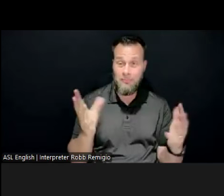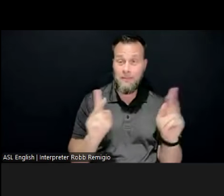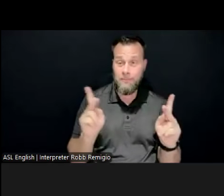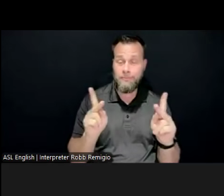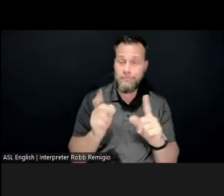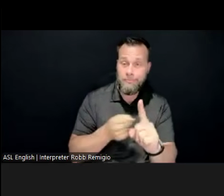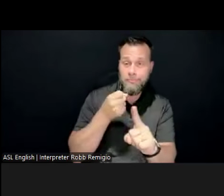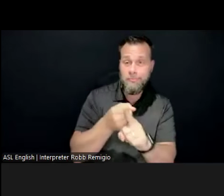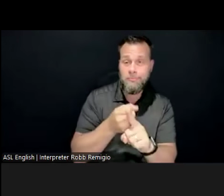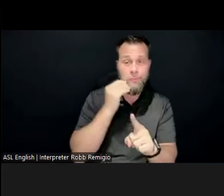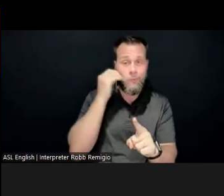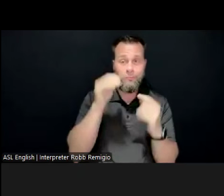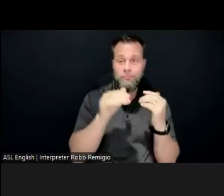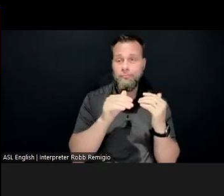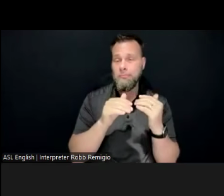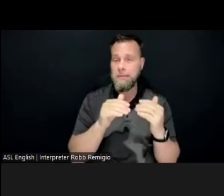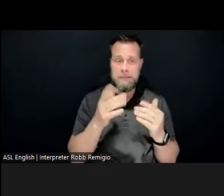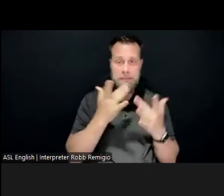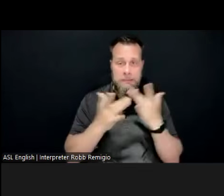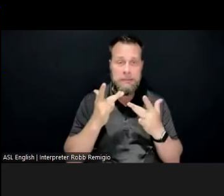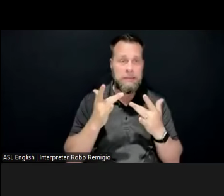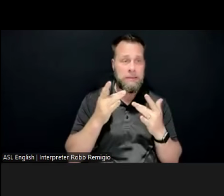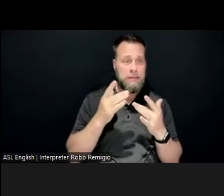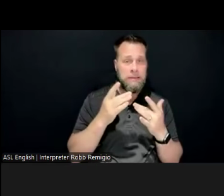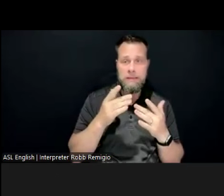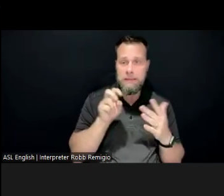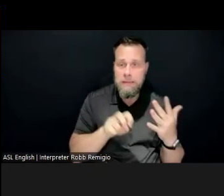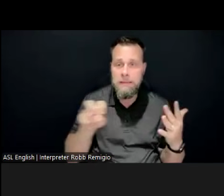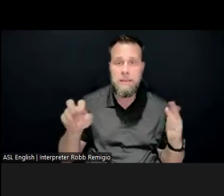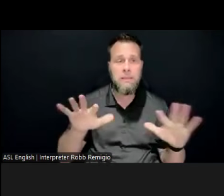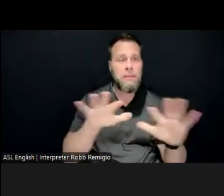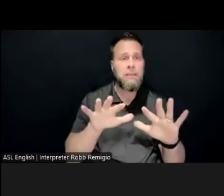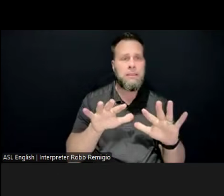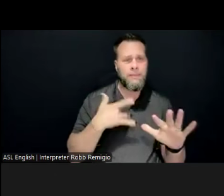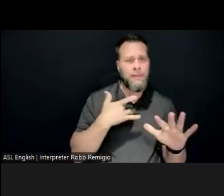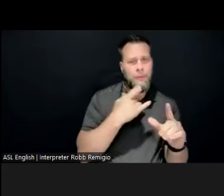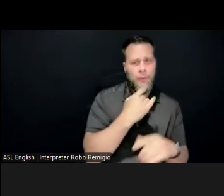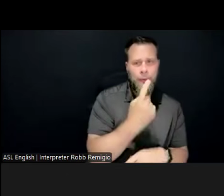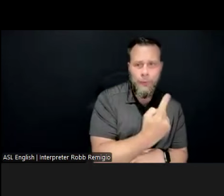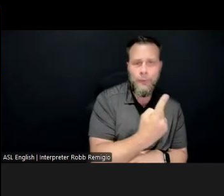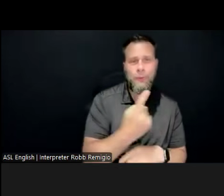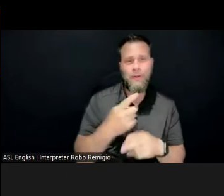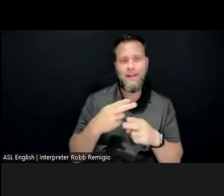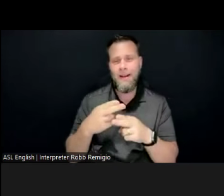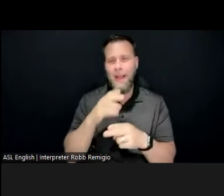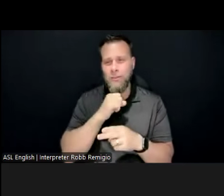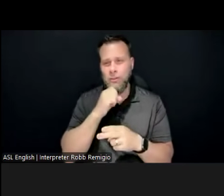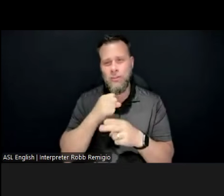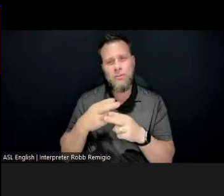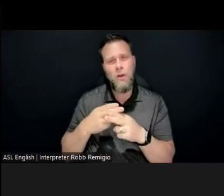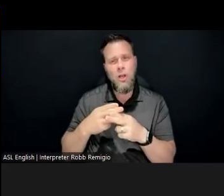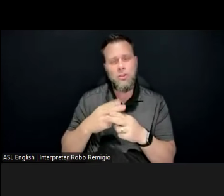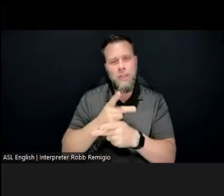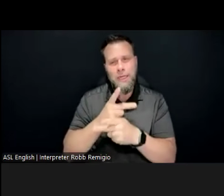instability reported feeling isolated. Young people aging out of foster care described disruptions in family or personal relationships that